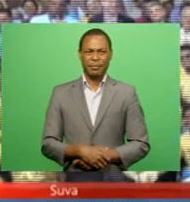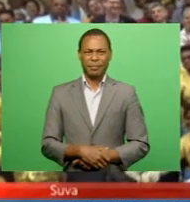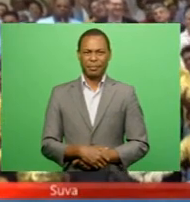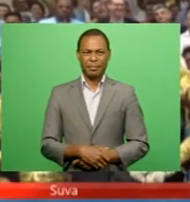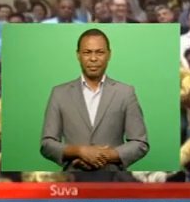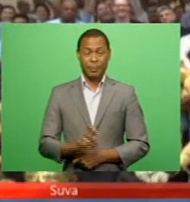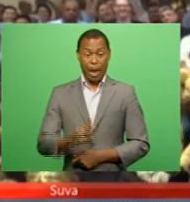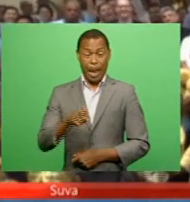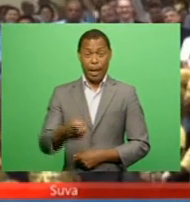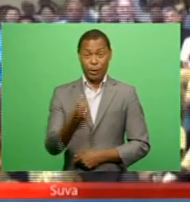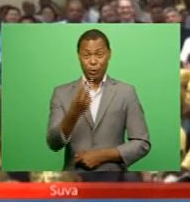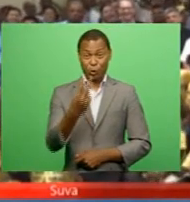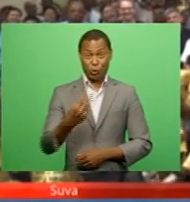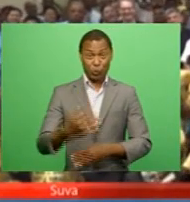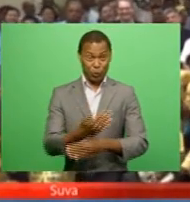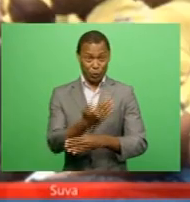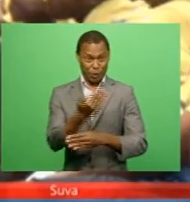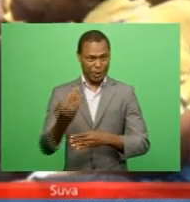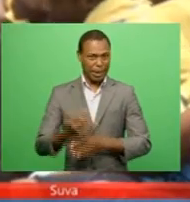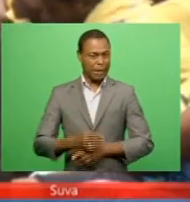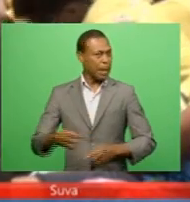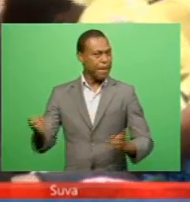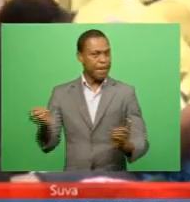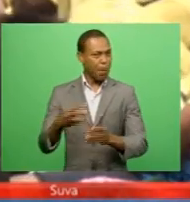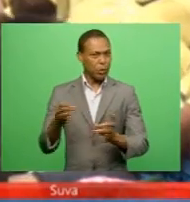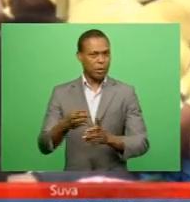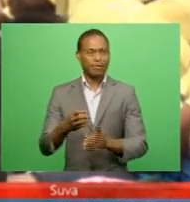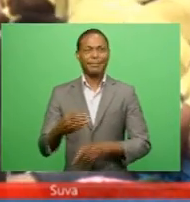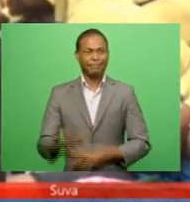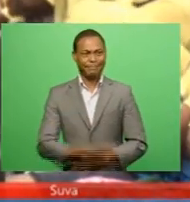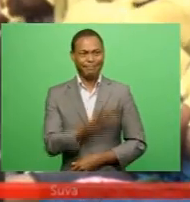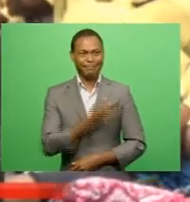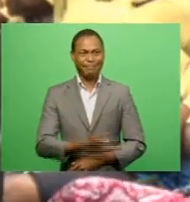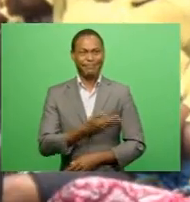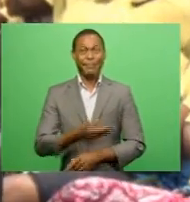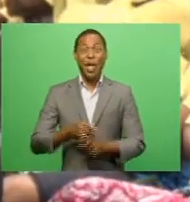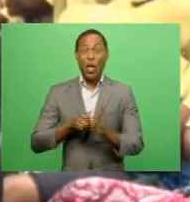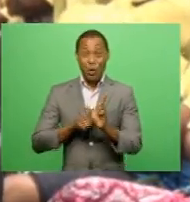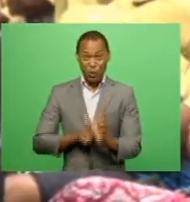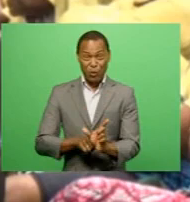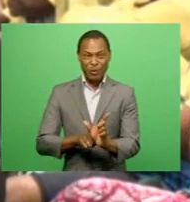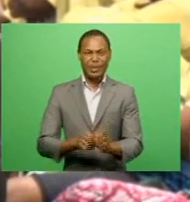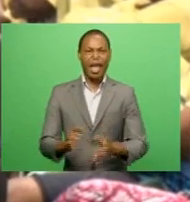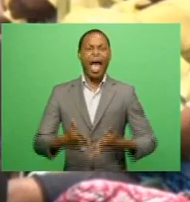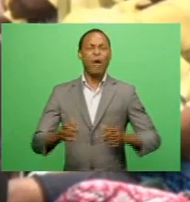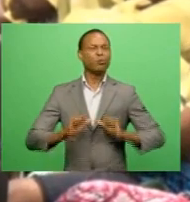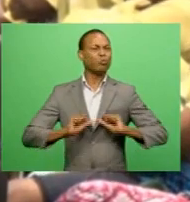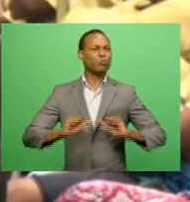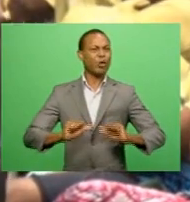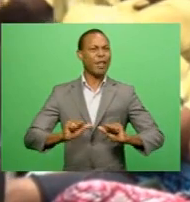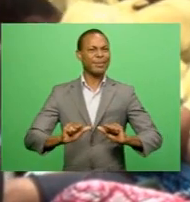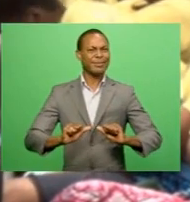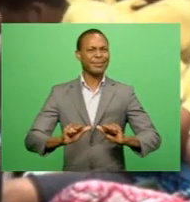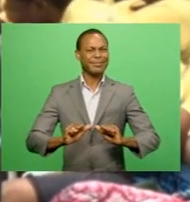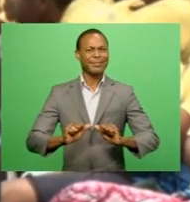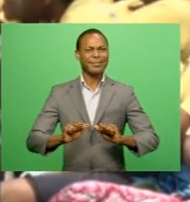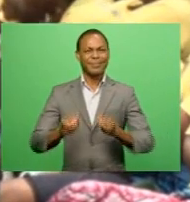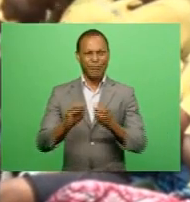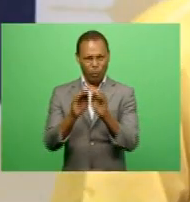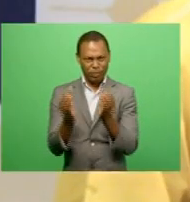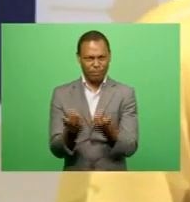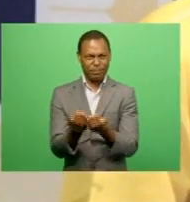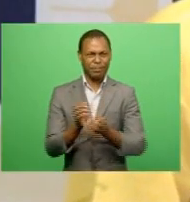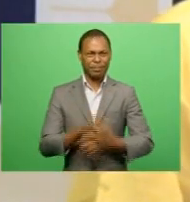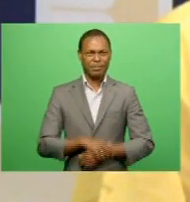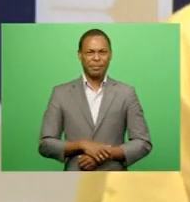next 2 days will be vital for these youth as they will be looking at ways to protect our planet. The National Youth Climate Action